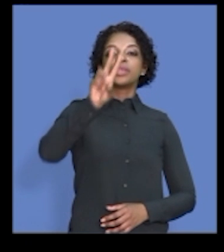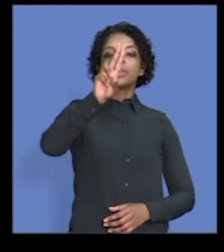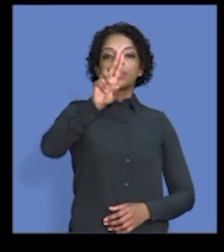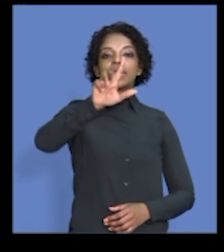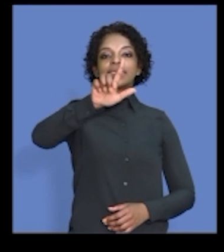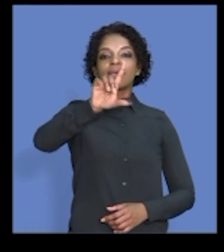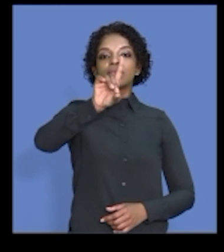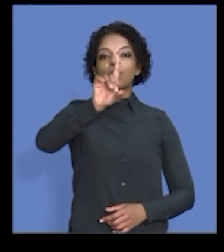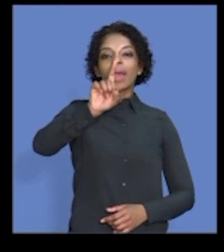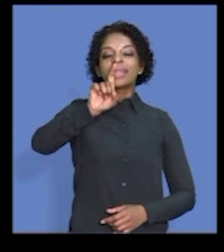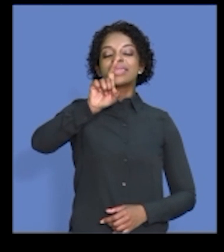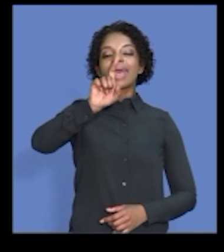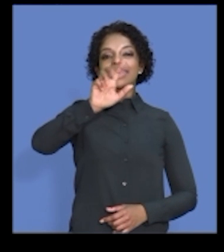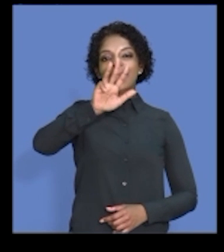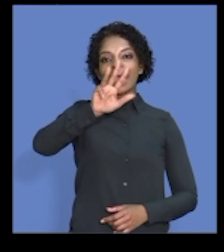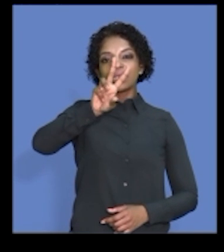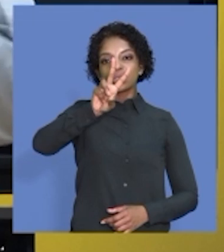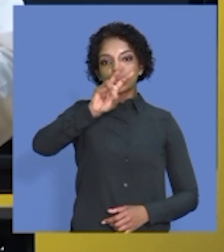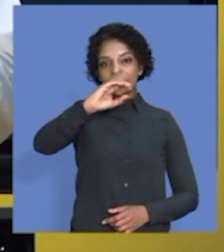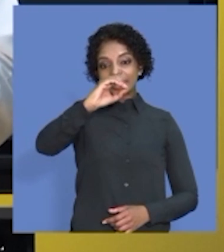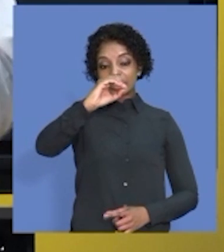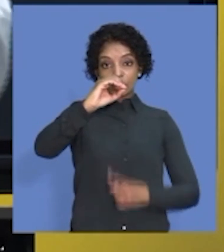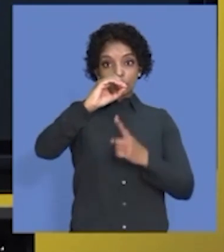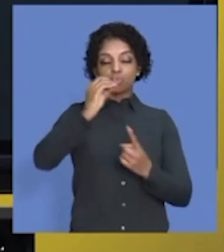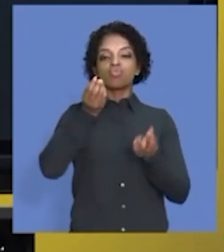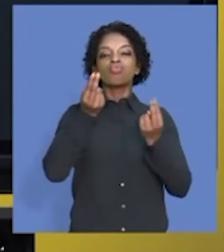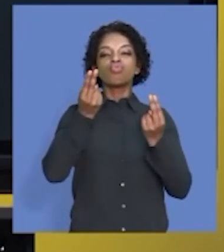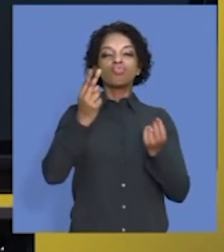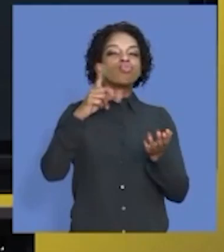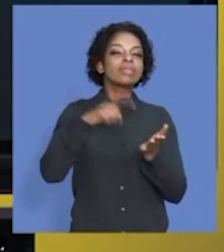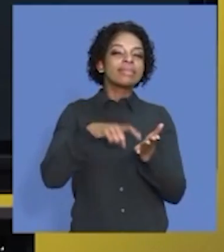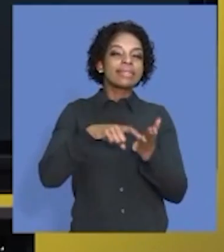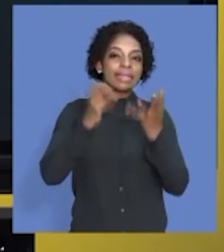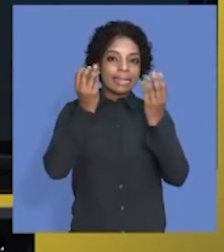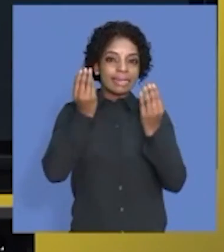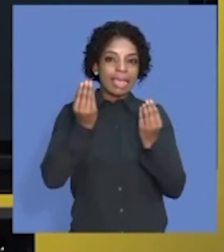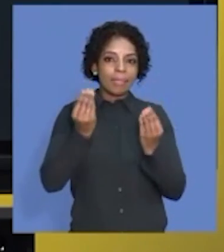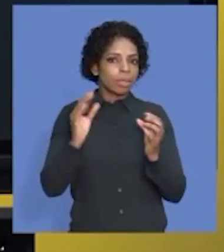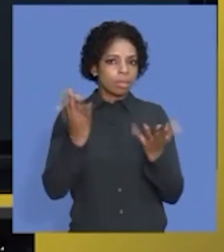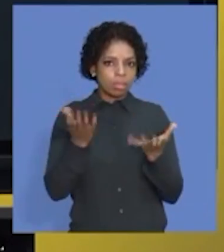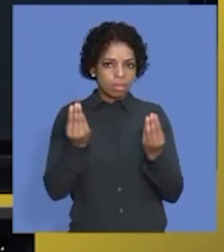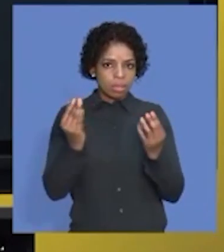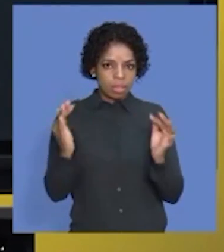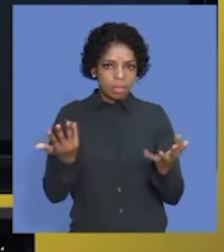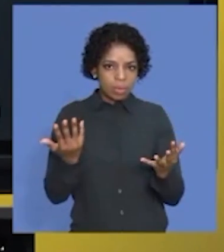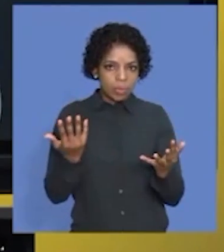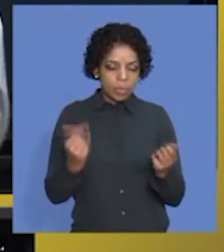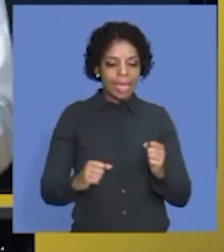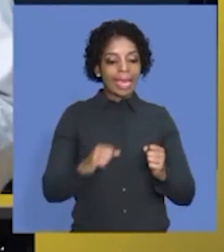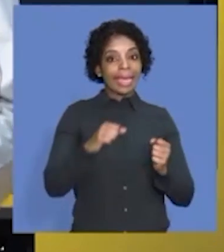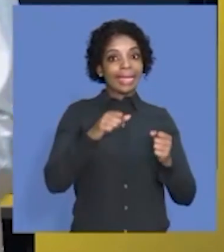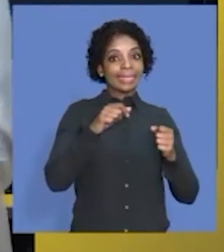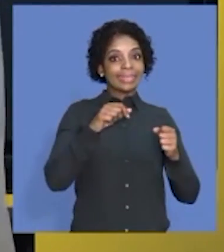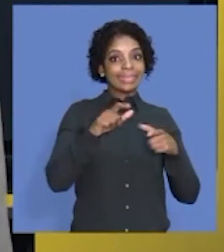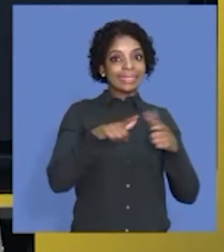271,920. That's your new debtors figure. How did you get it? You took your debtors control less the further bad debt that